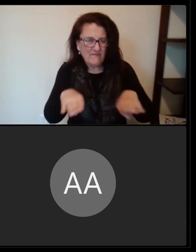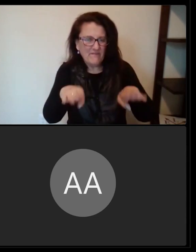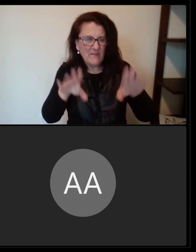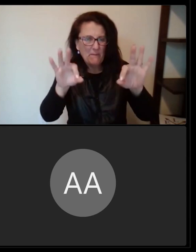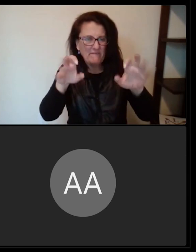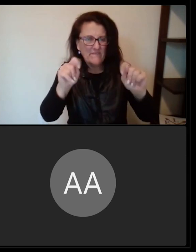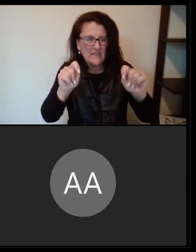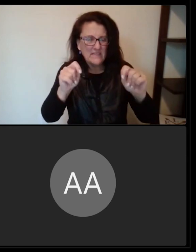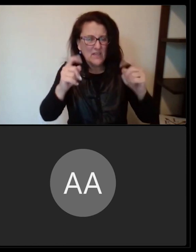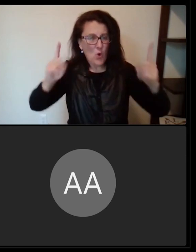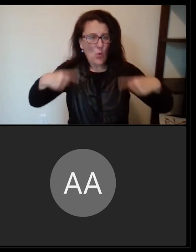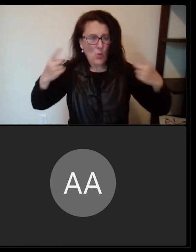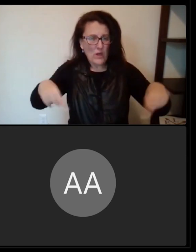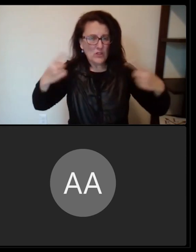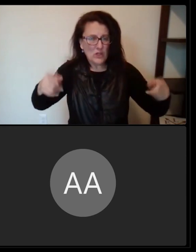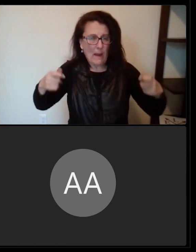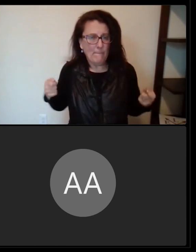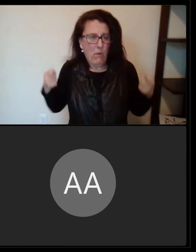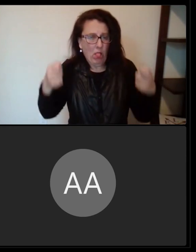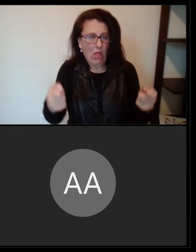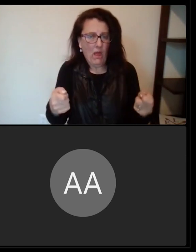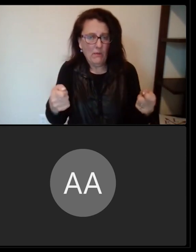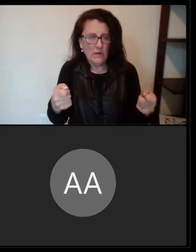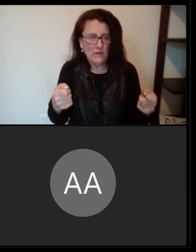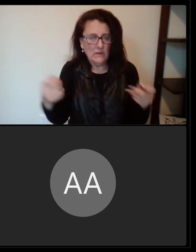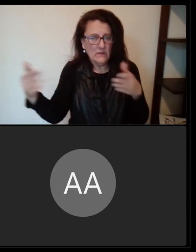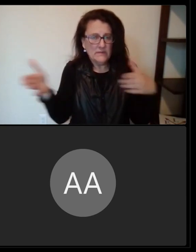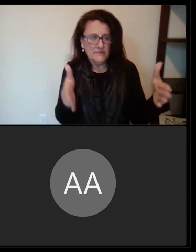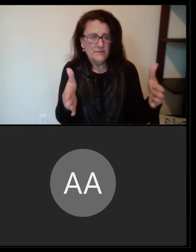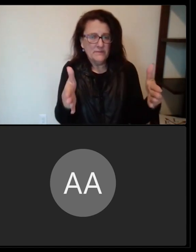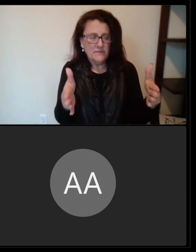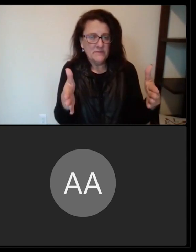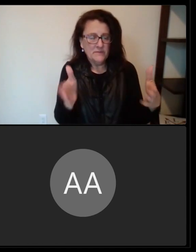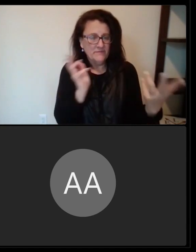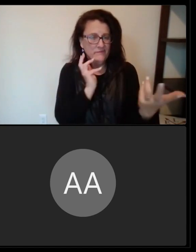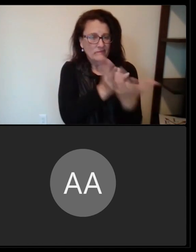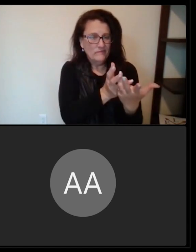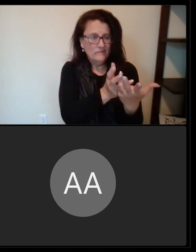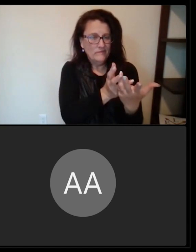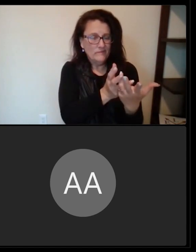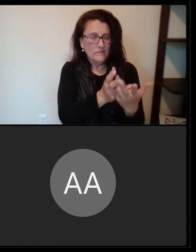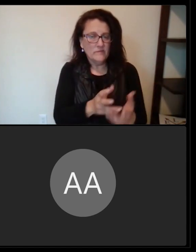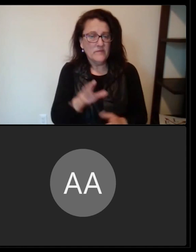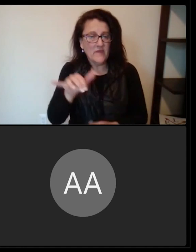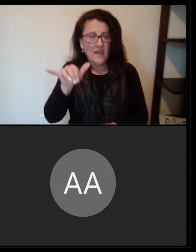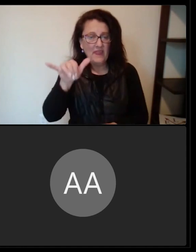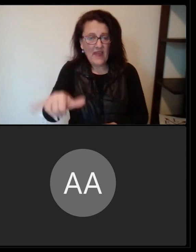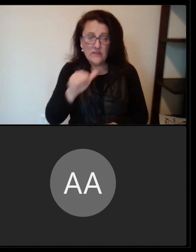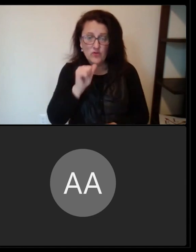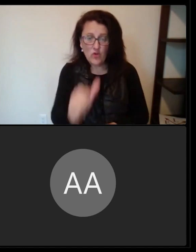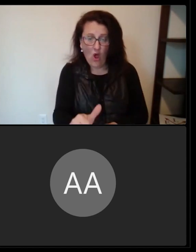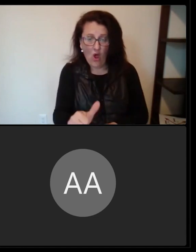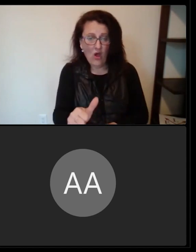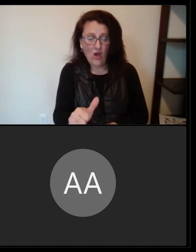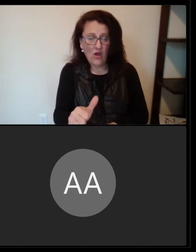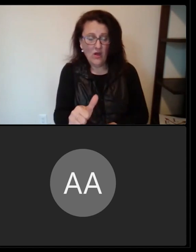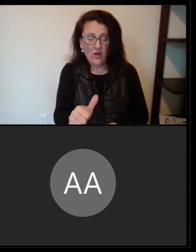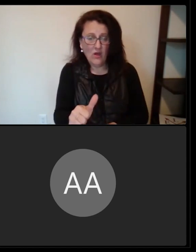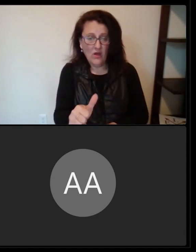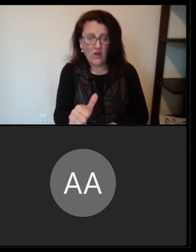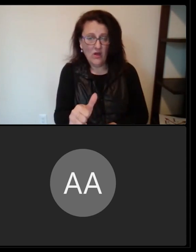So the wheelchair would pull up here and go there. That is not where,